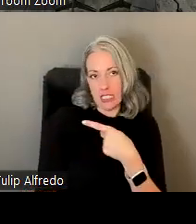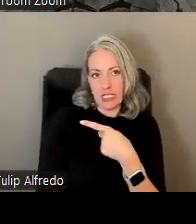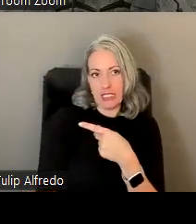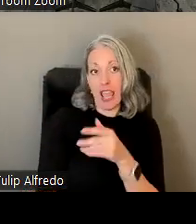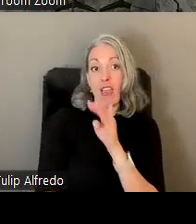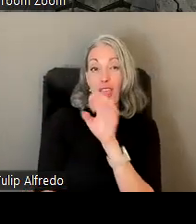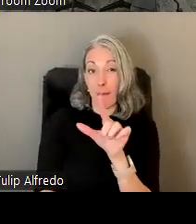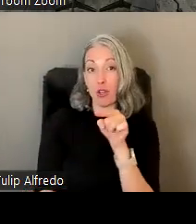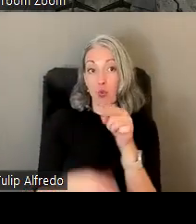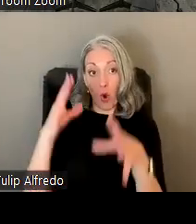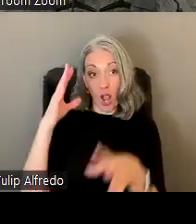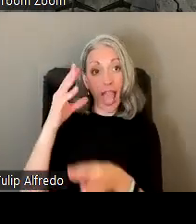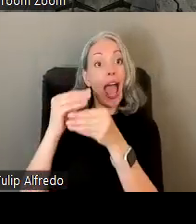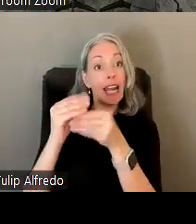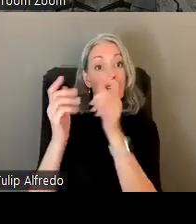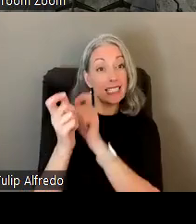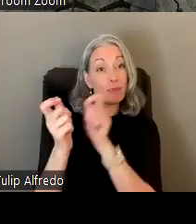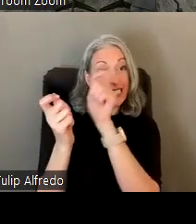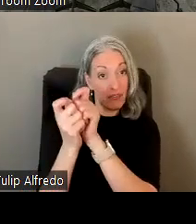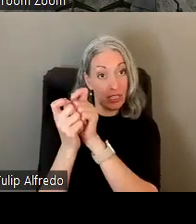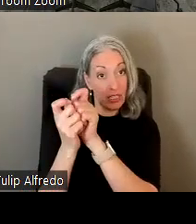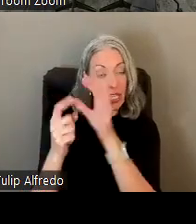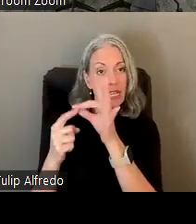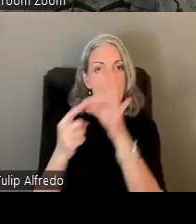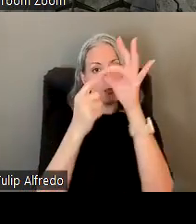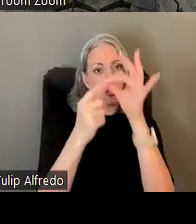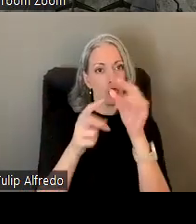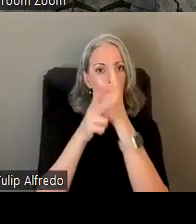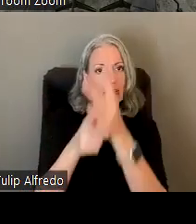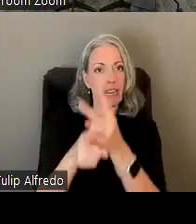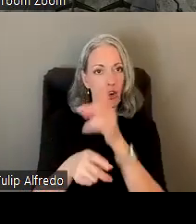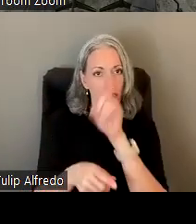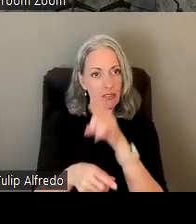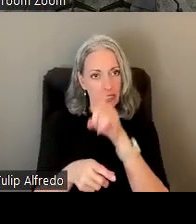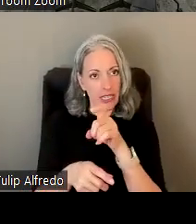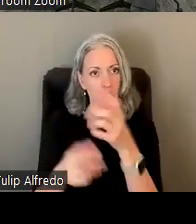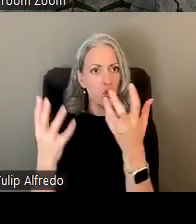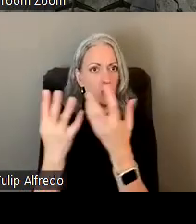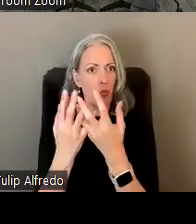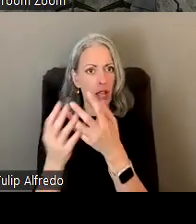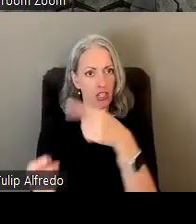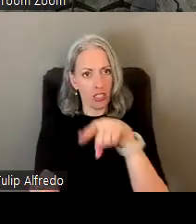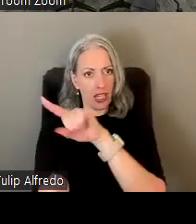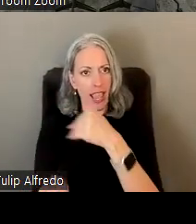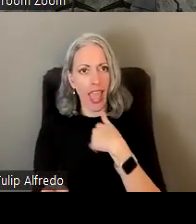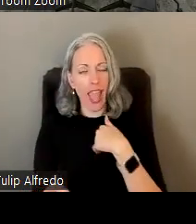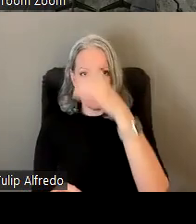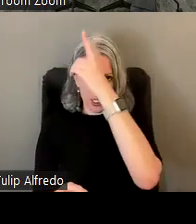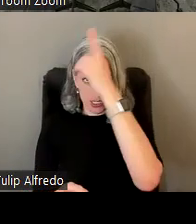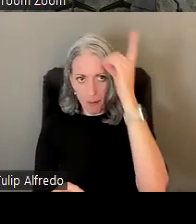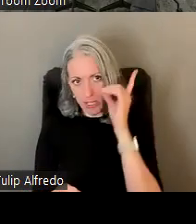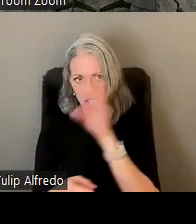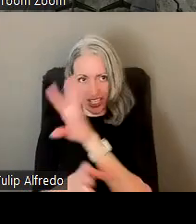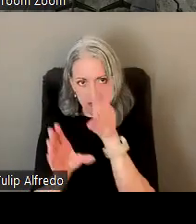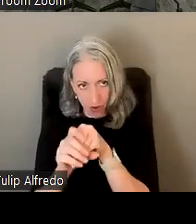to do is add specifically special care needs of patients with dementia within that requirement. And then also we're